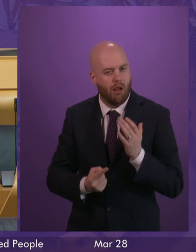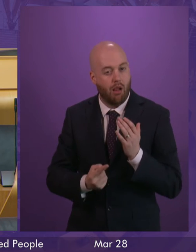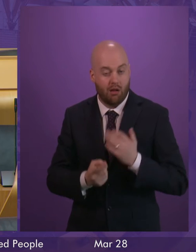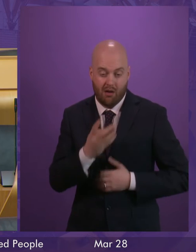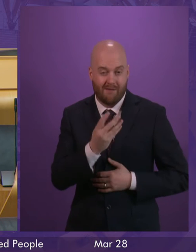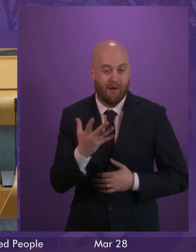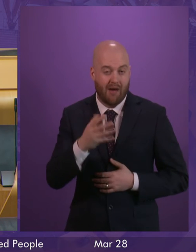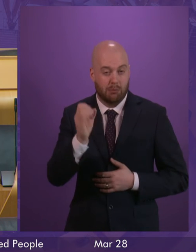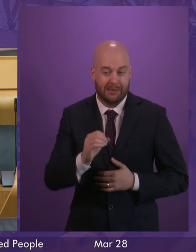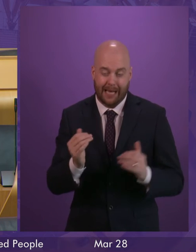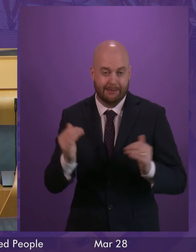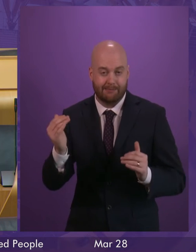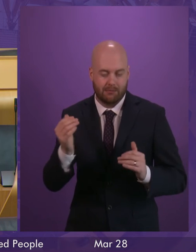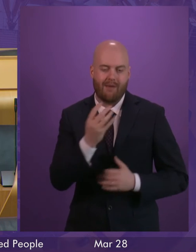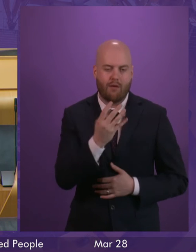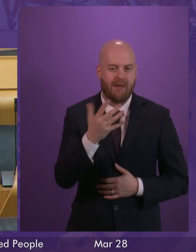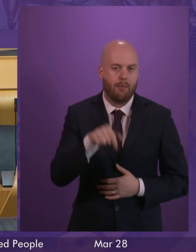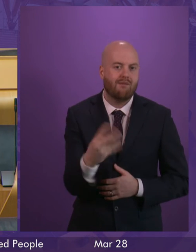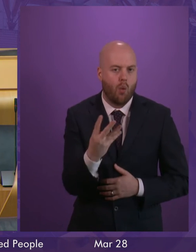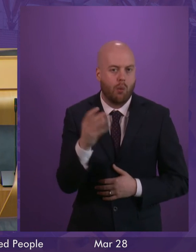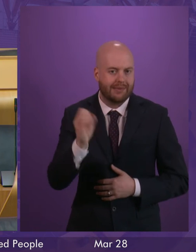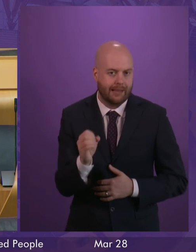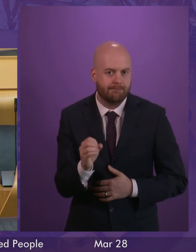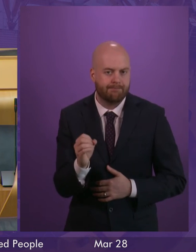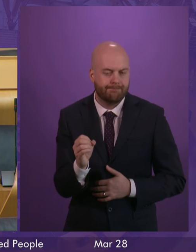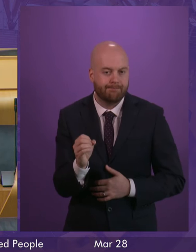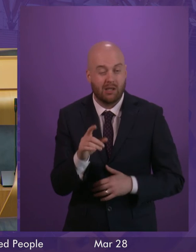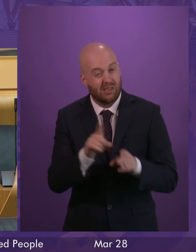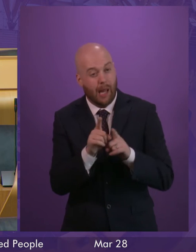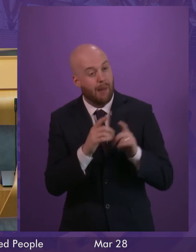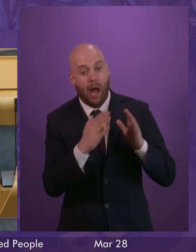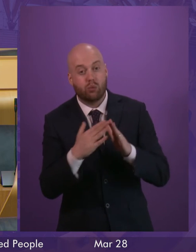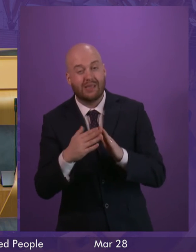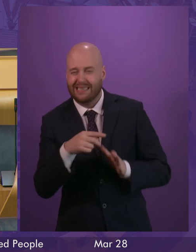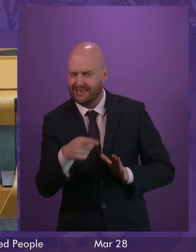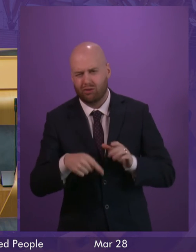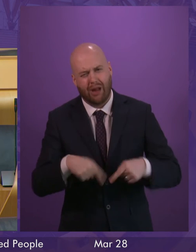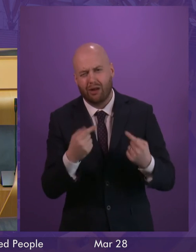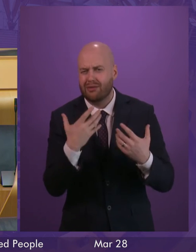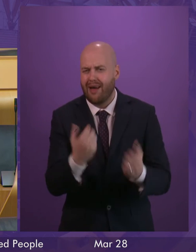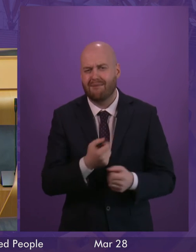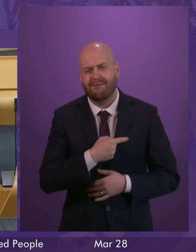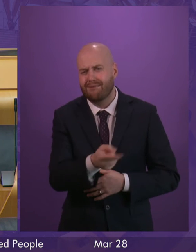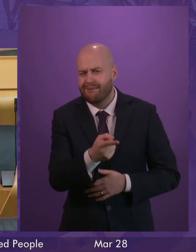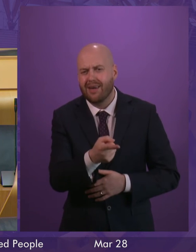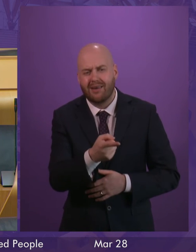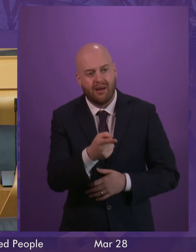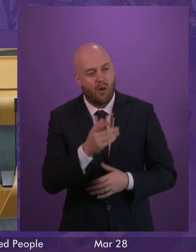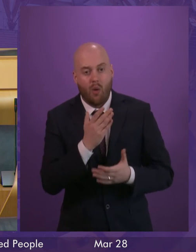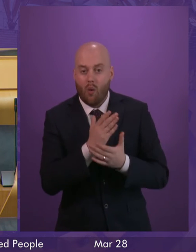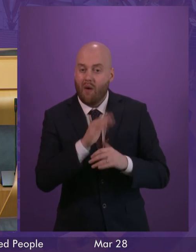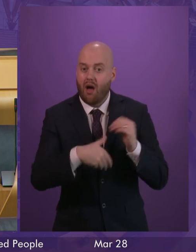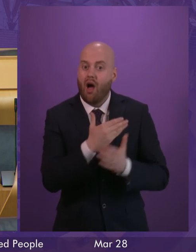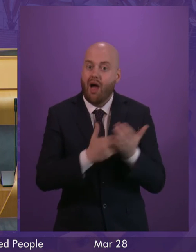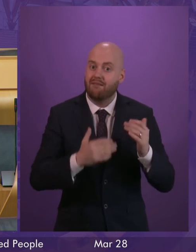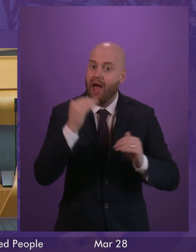There are challenges in housing as well with nearly half of adults in social rented housing reporting to have a